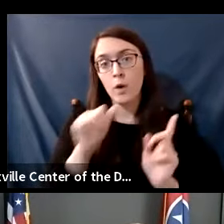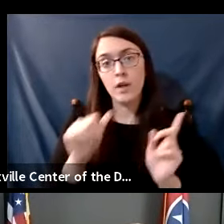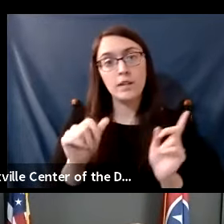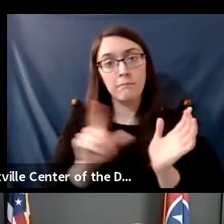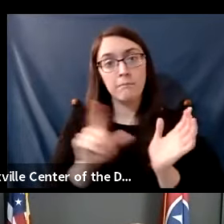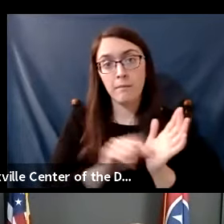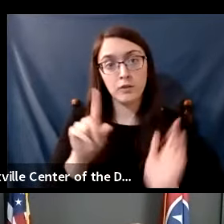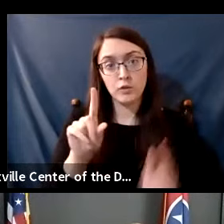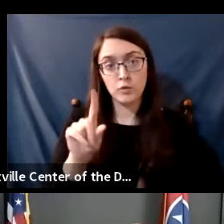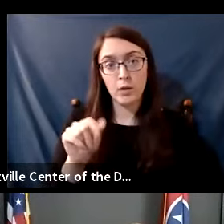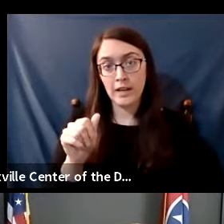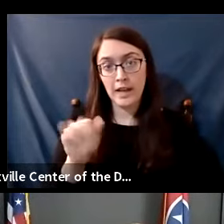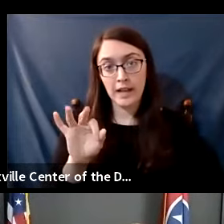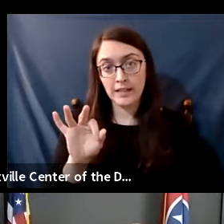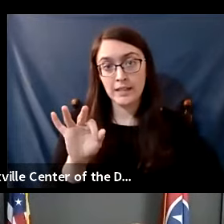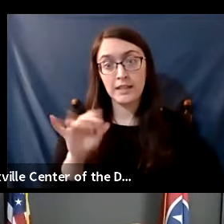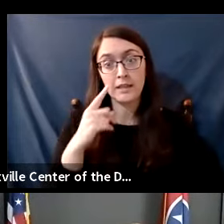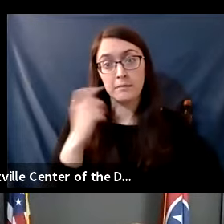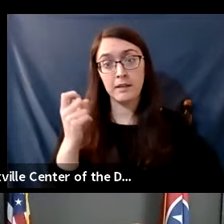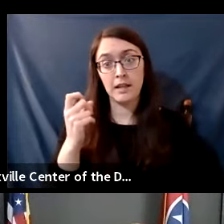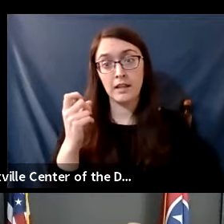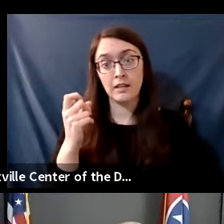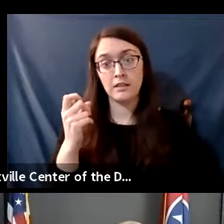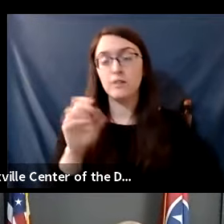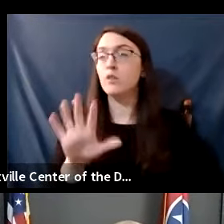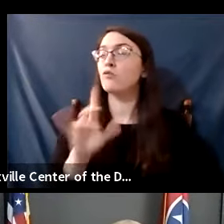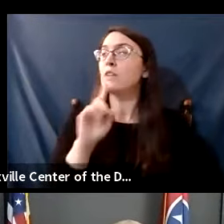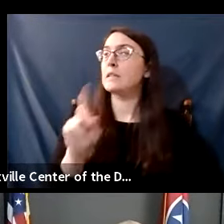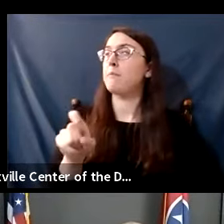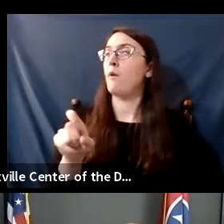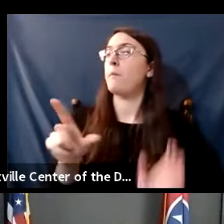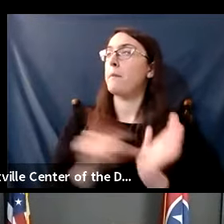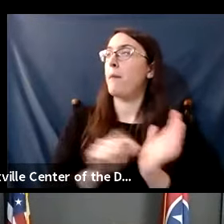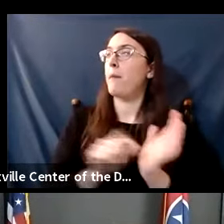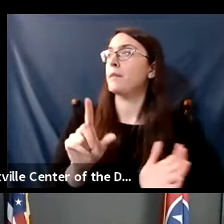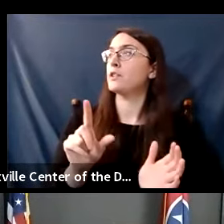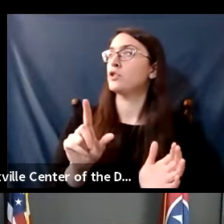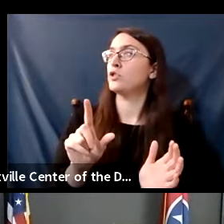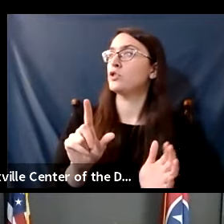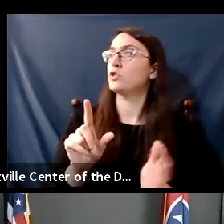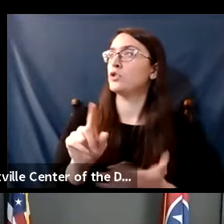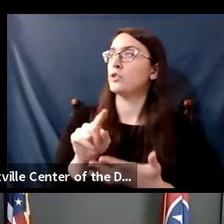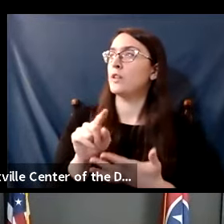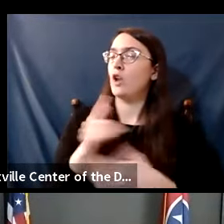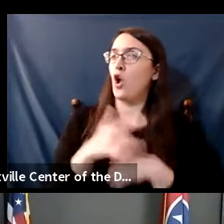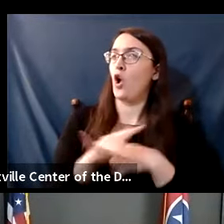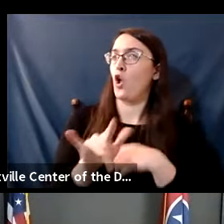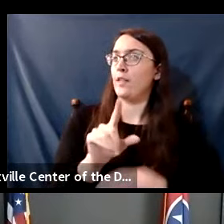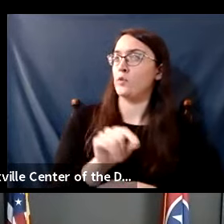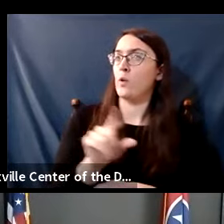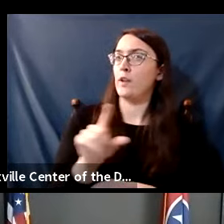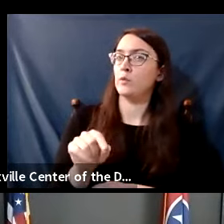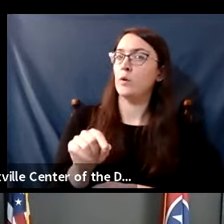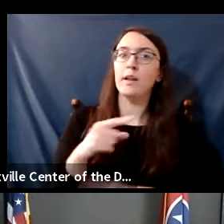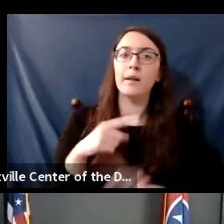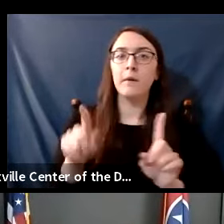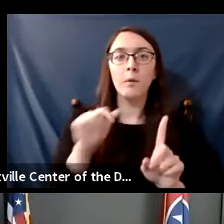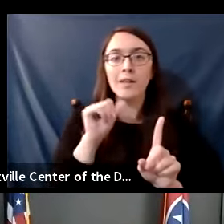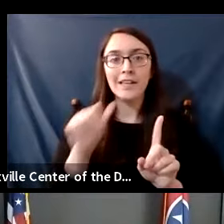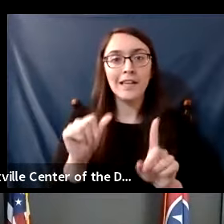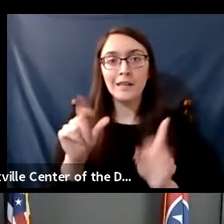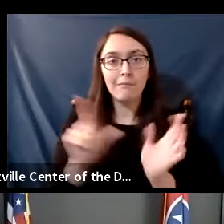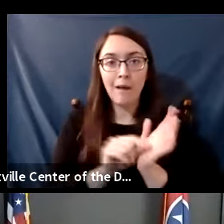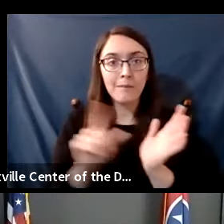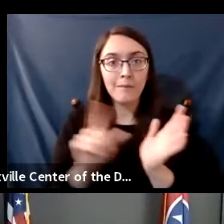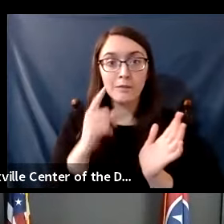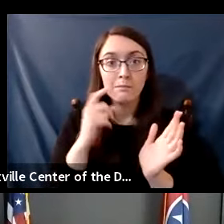because, or early 2020, sorry, early 2020, my bad. We did not publish it because we were distracted by